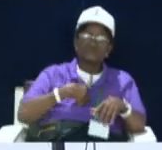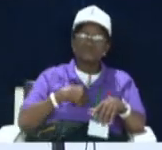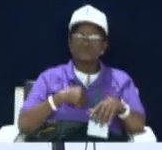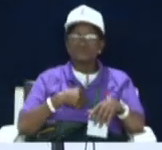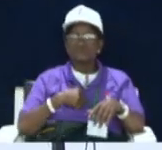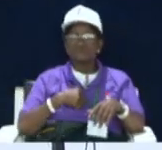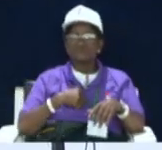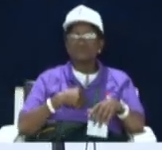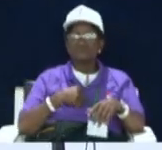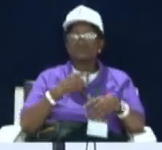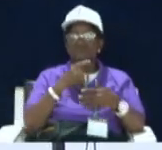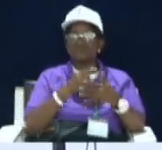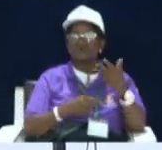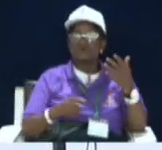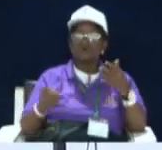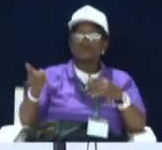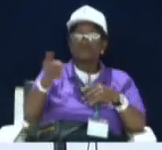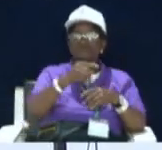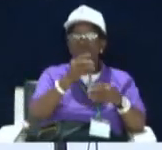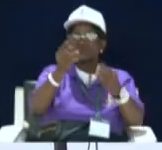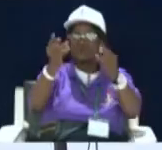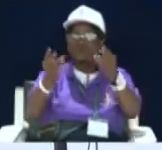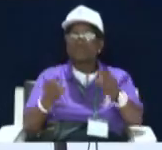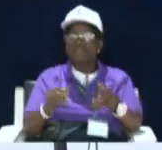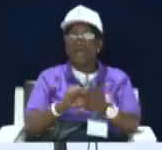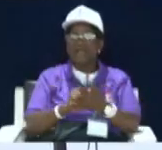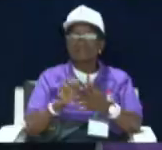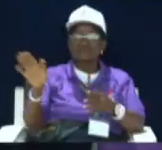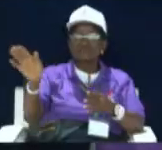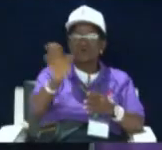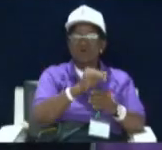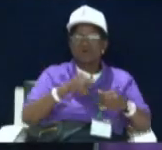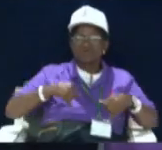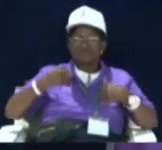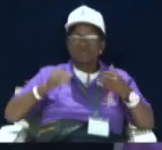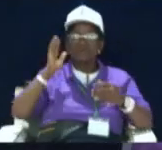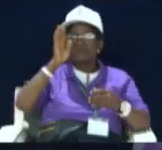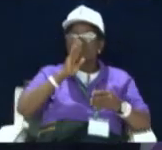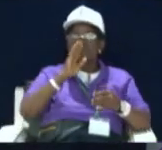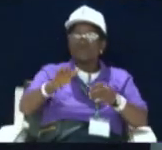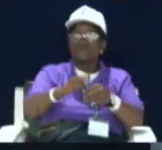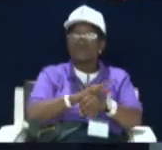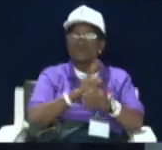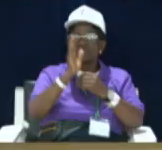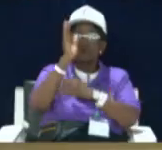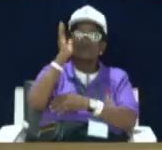gbo nte ni lo tayo yin fi ma kun olorun a fi fun yin